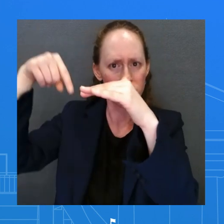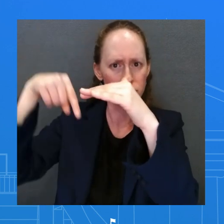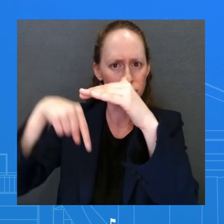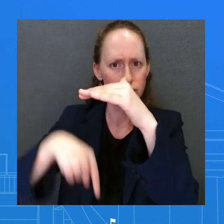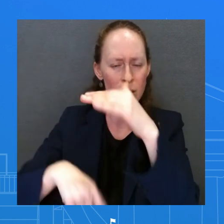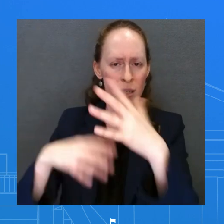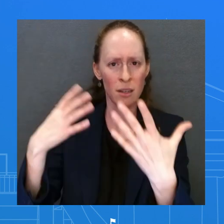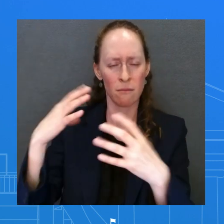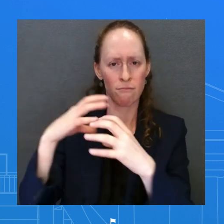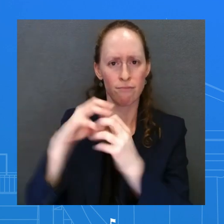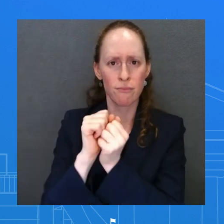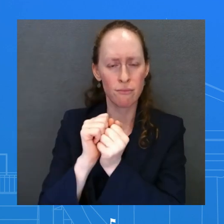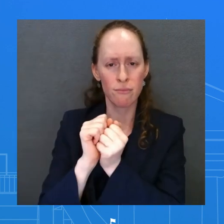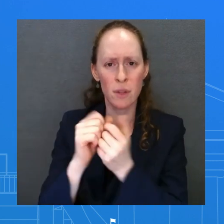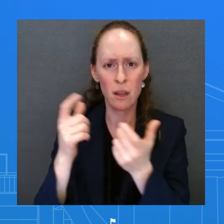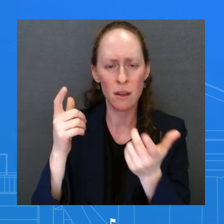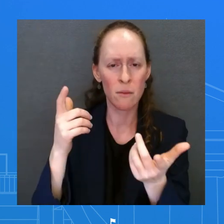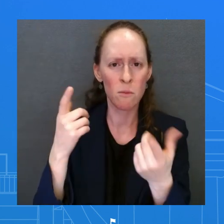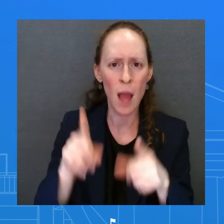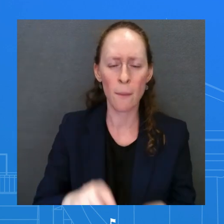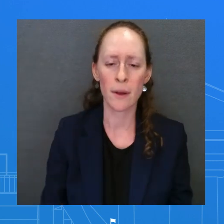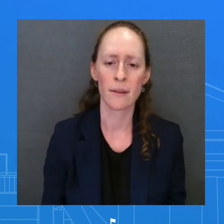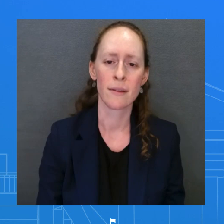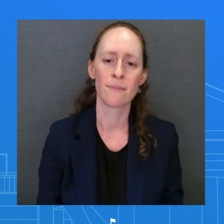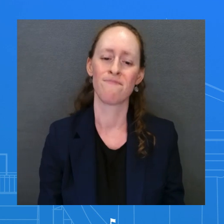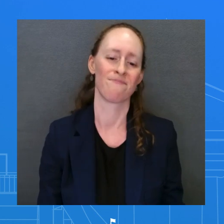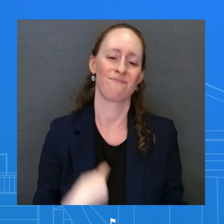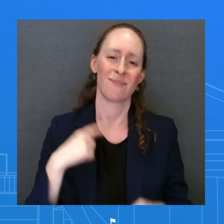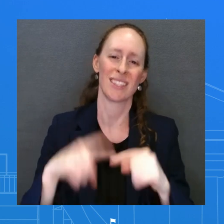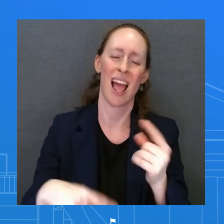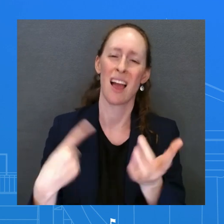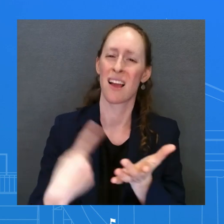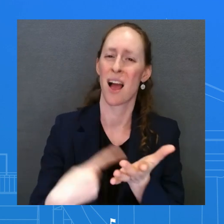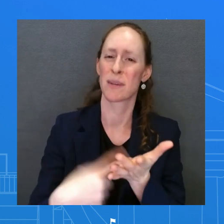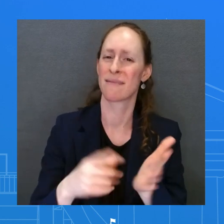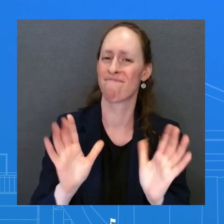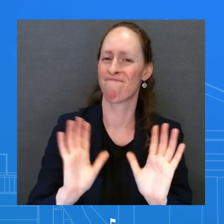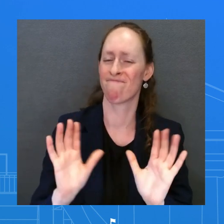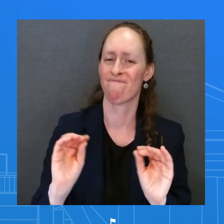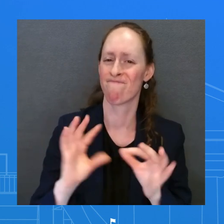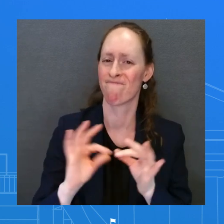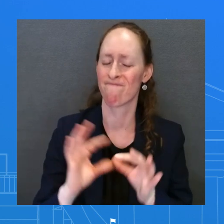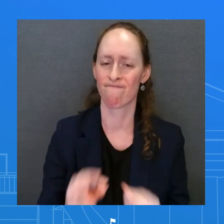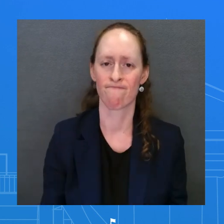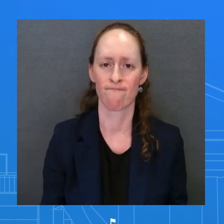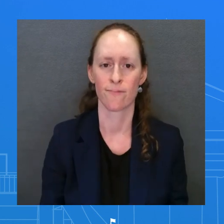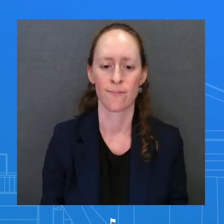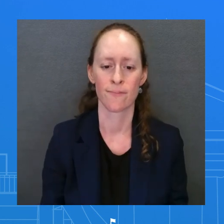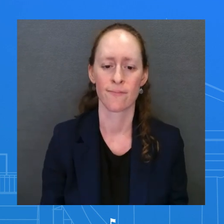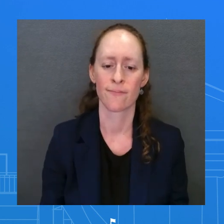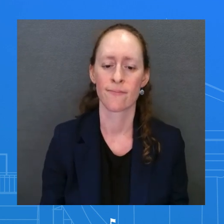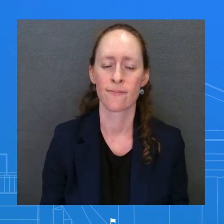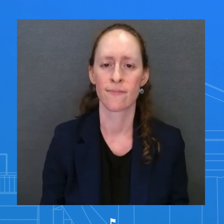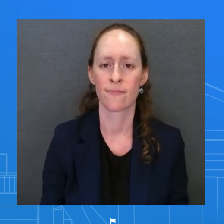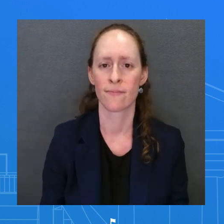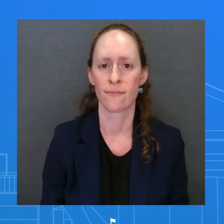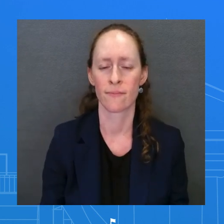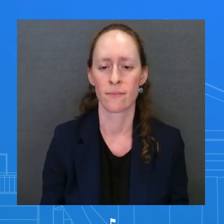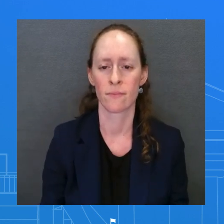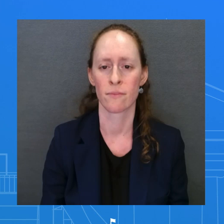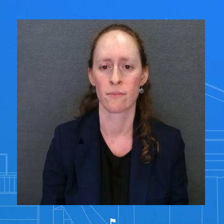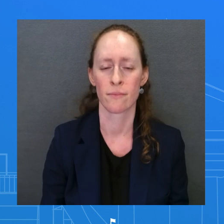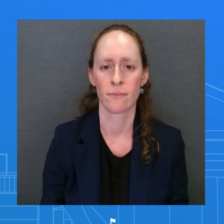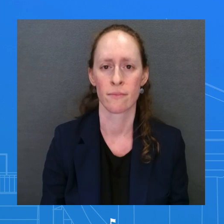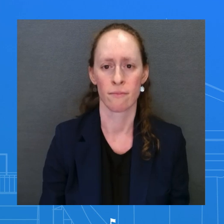speak to it. I'm just not going to comment on that from here. The speech you mentioned in Chicago, will the president offer some new proposals, or just